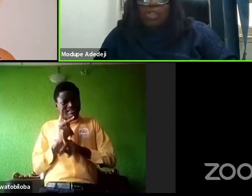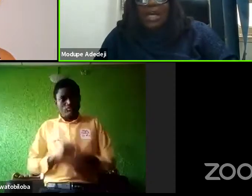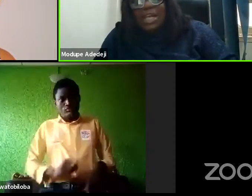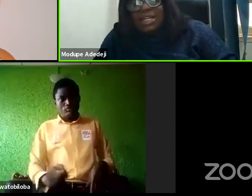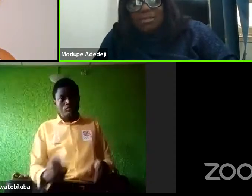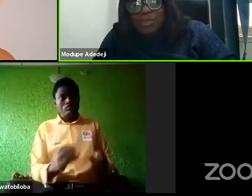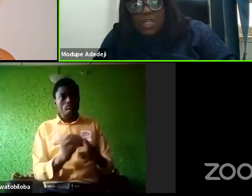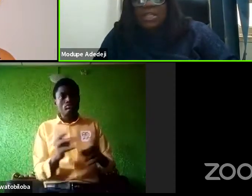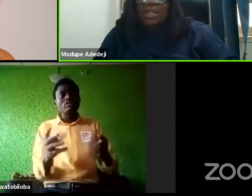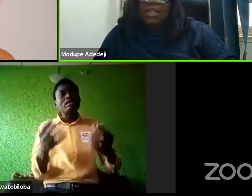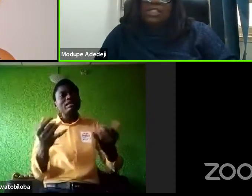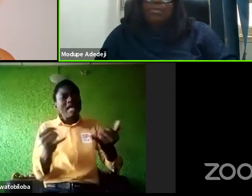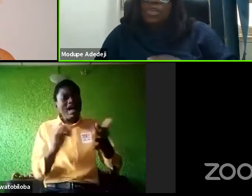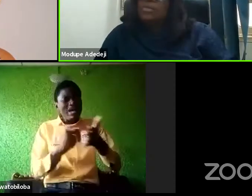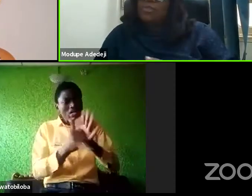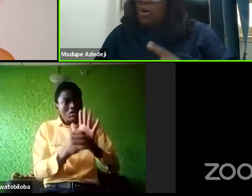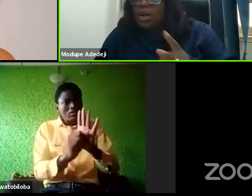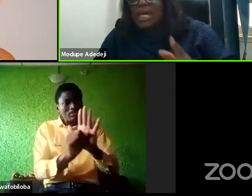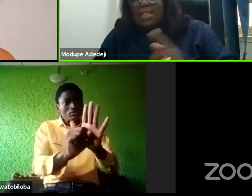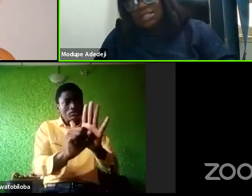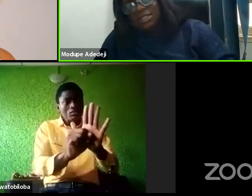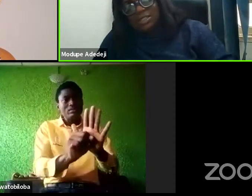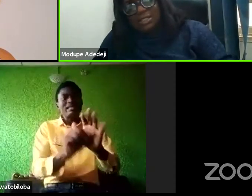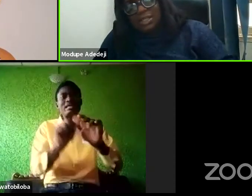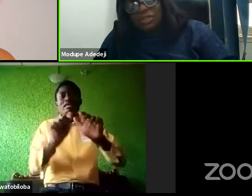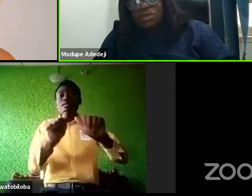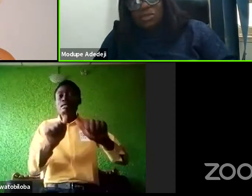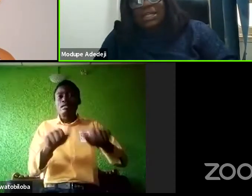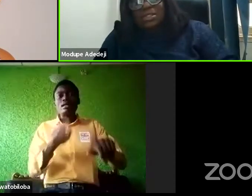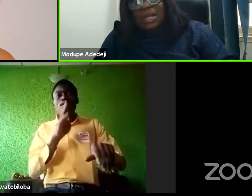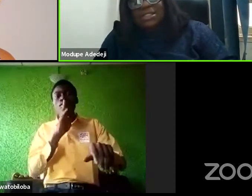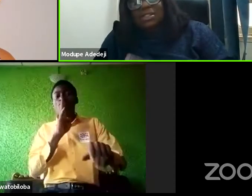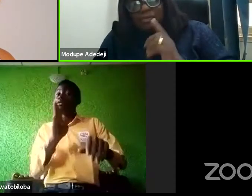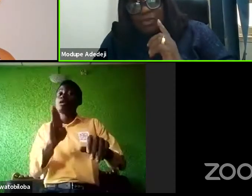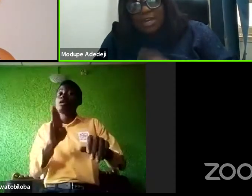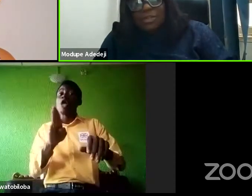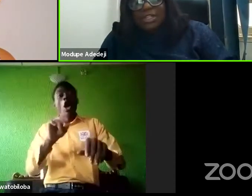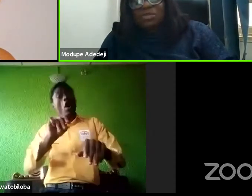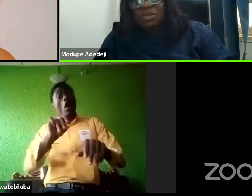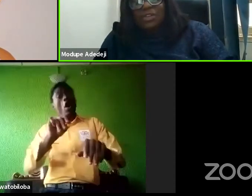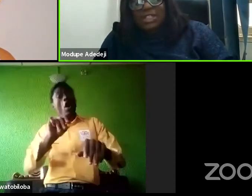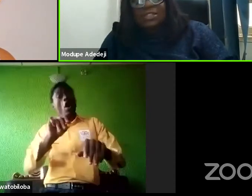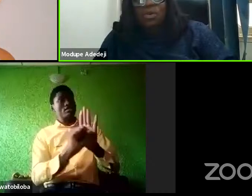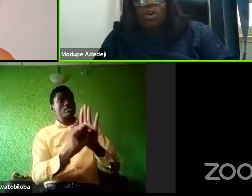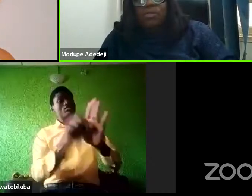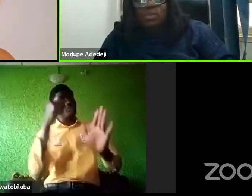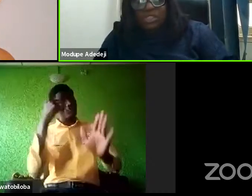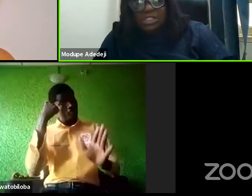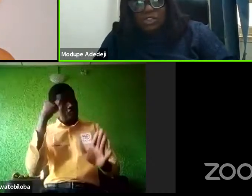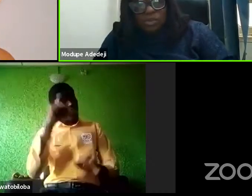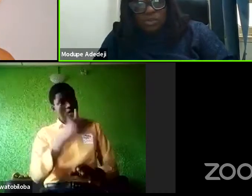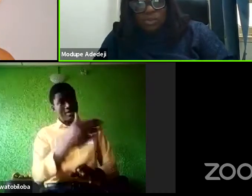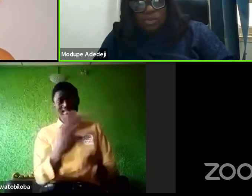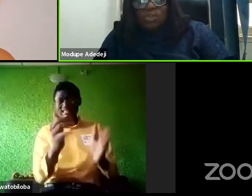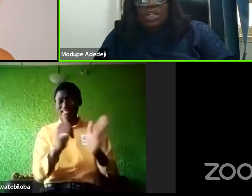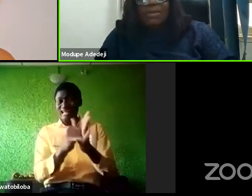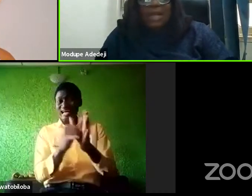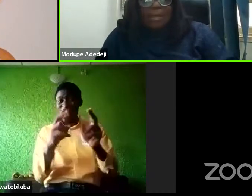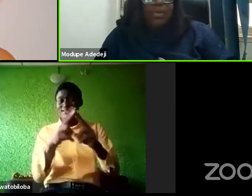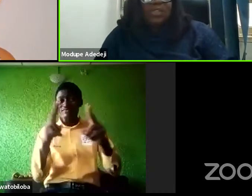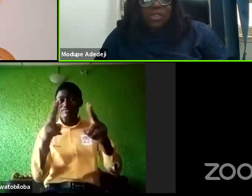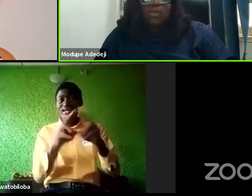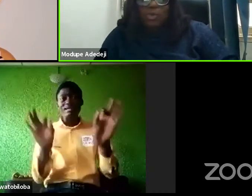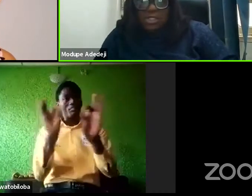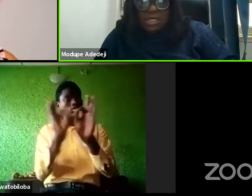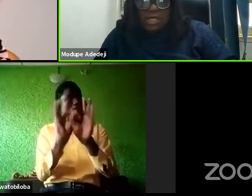symptoms could actually be symptoms for other things. So that is why it is very important to emphasize coming to see the doctor, so that